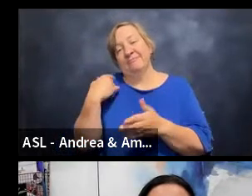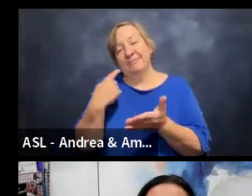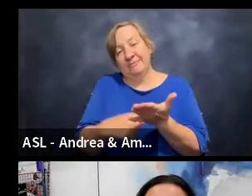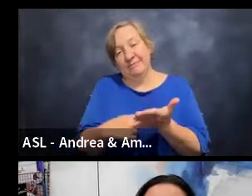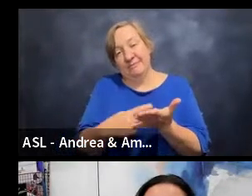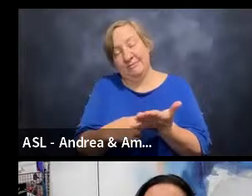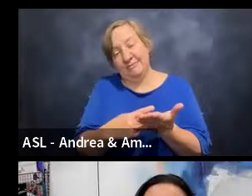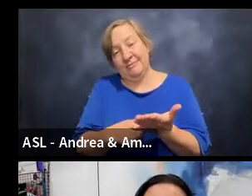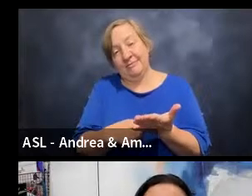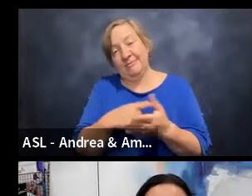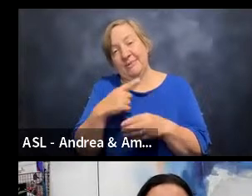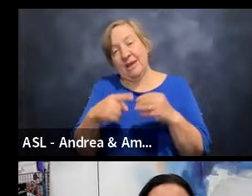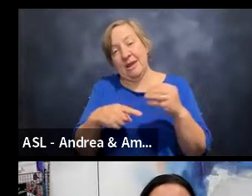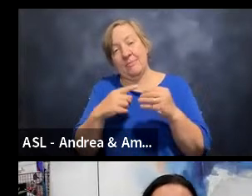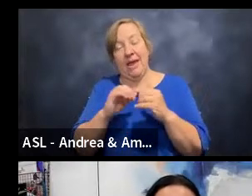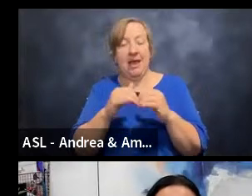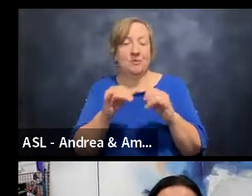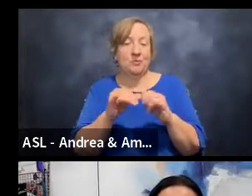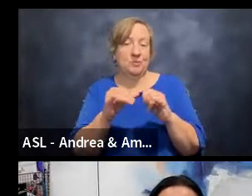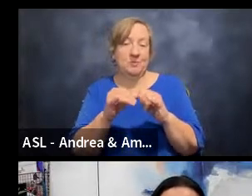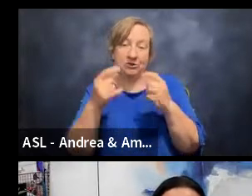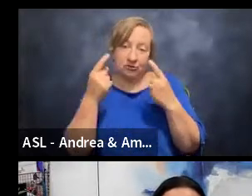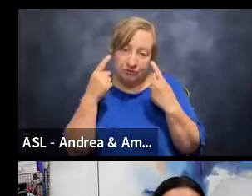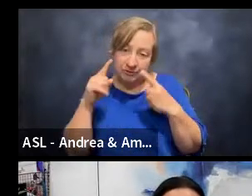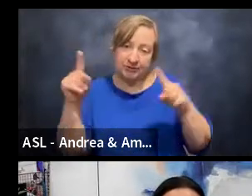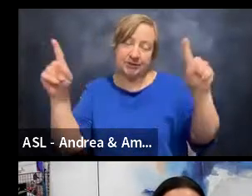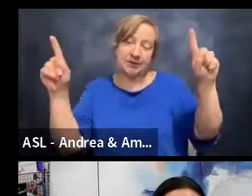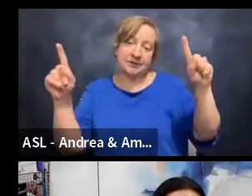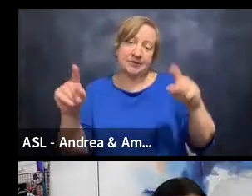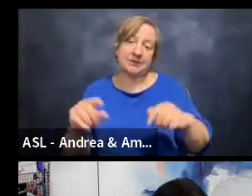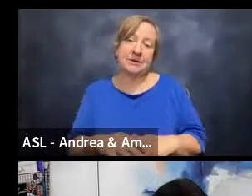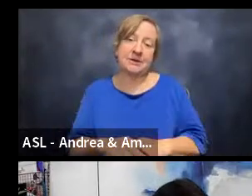about measures of success.